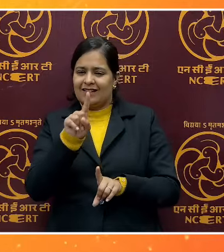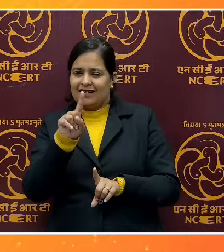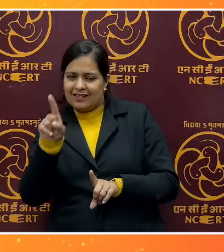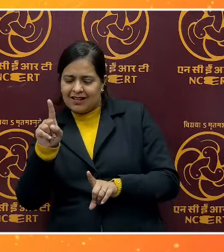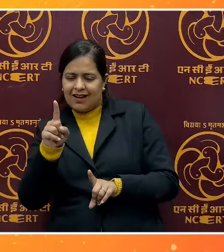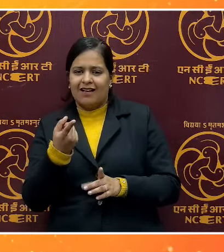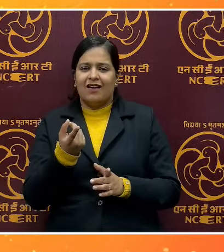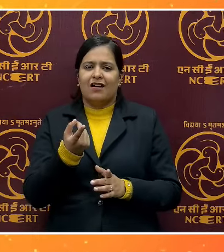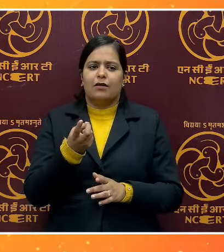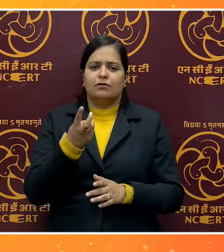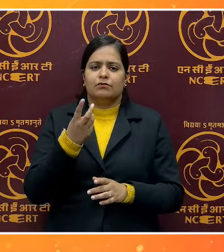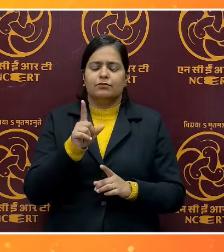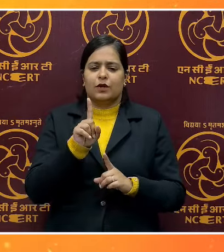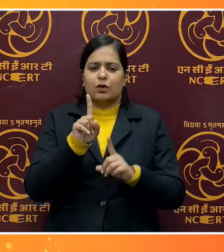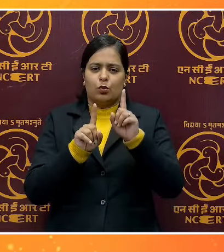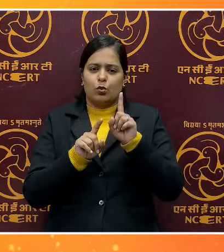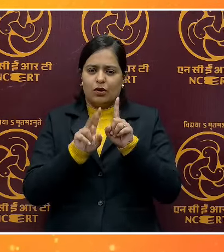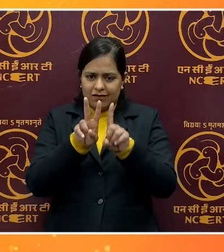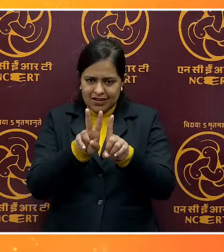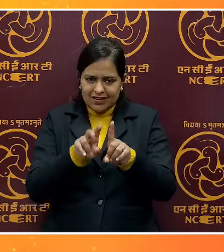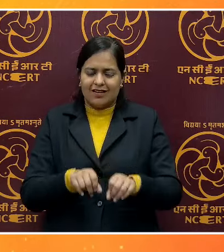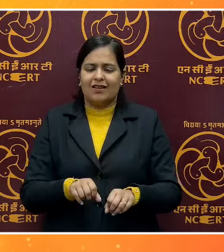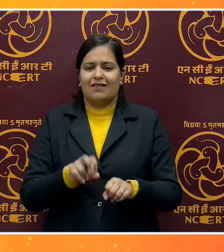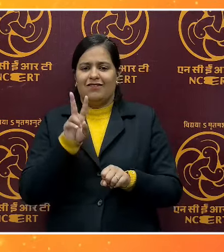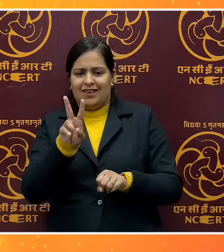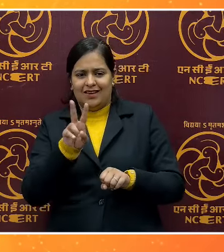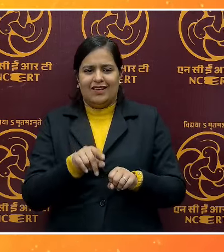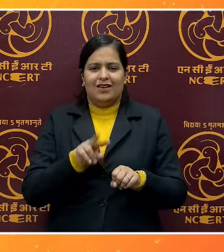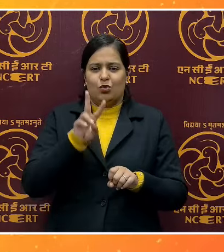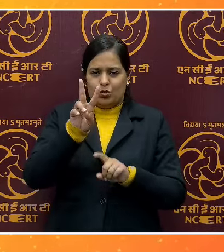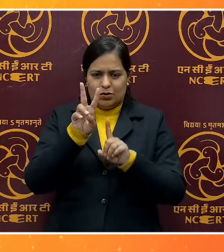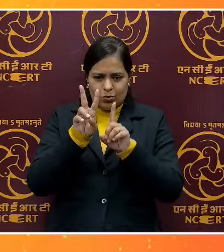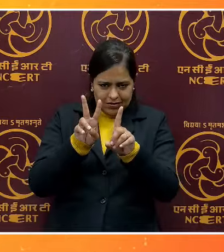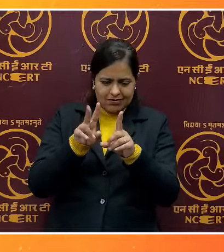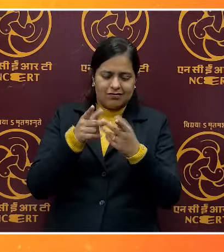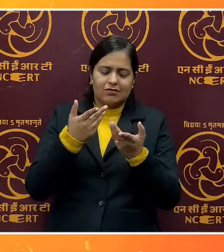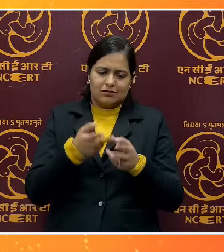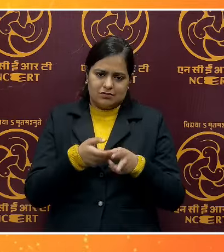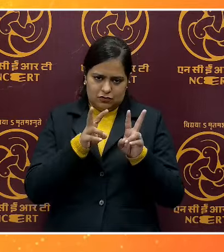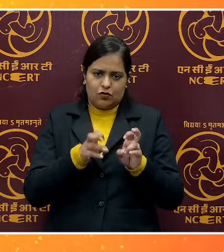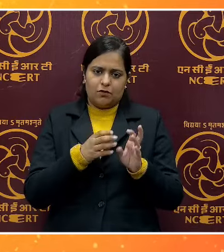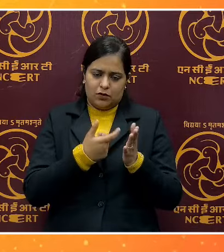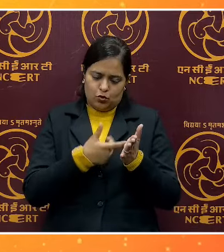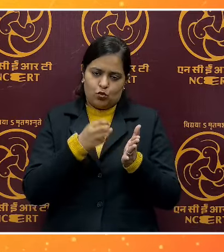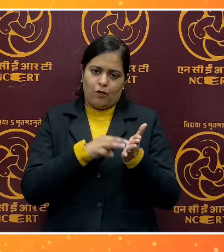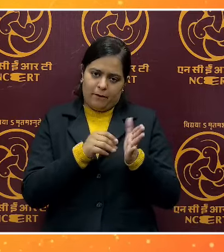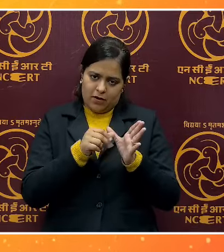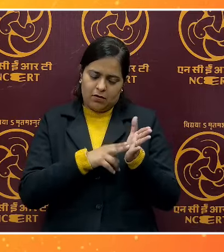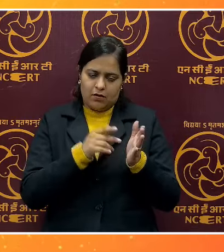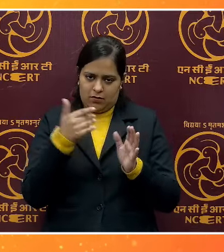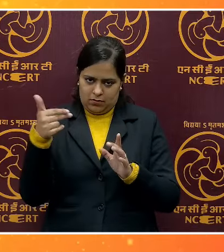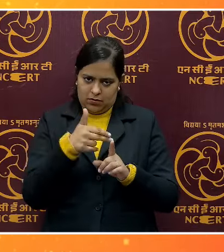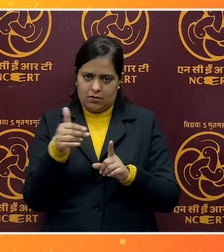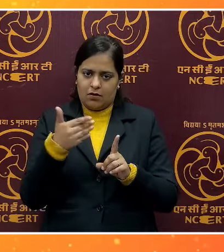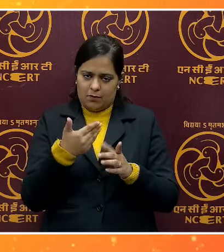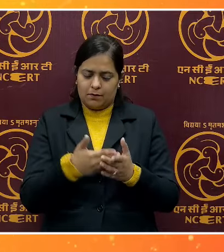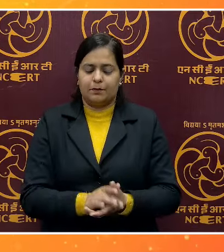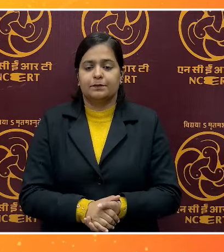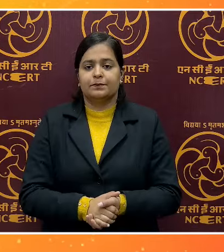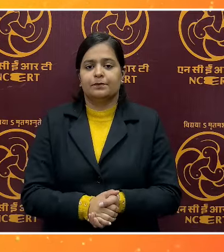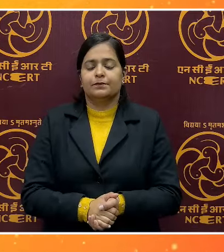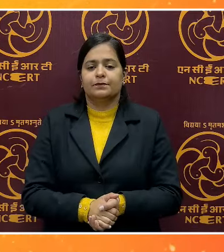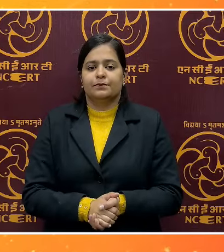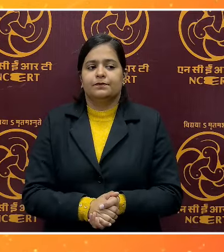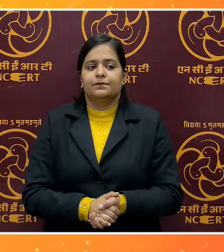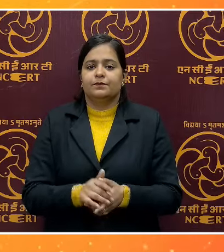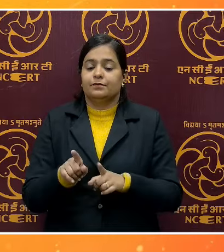If the complex ion is a cation, the metal is named same as the element, like